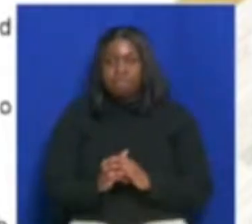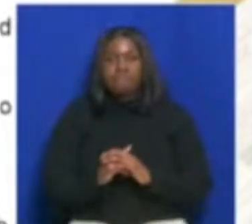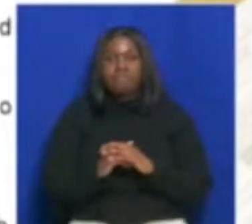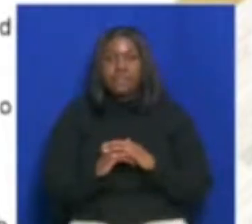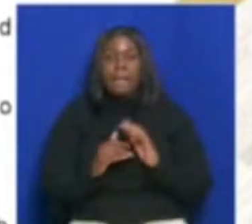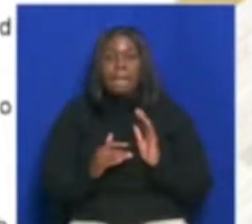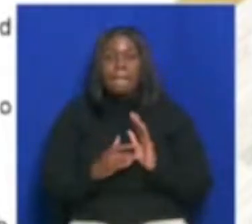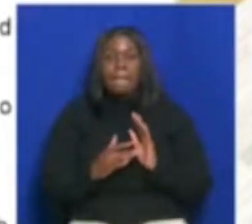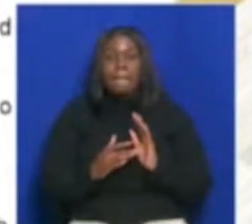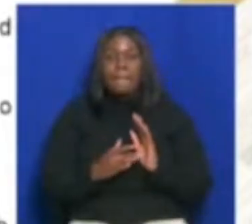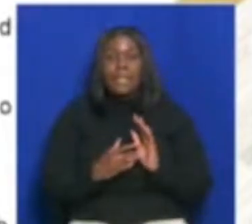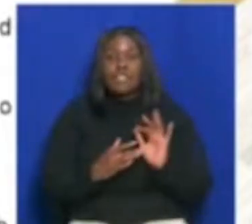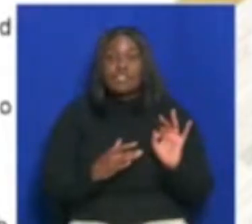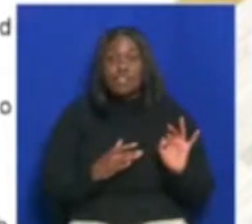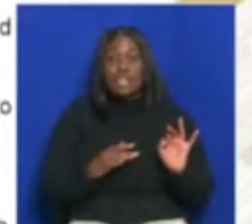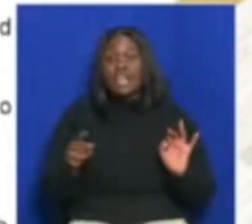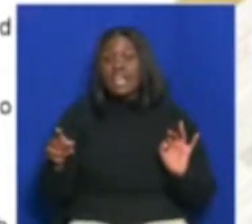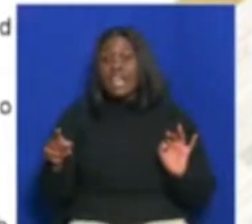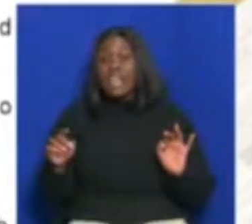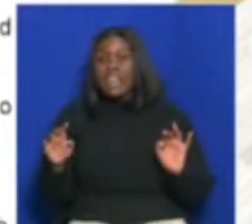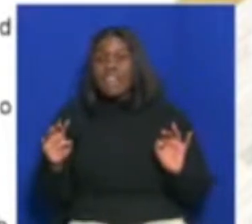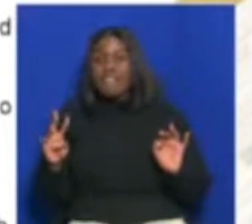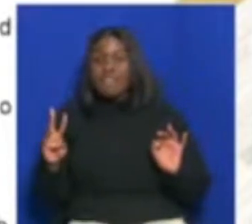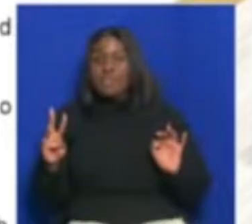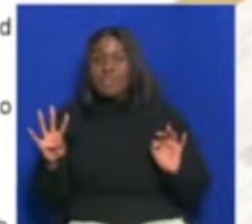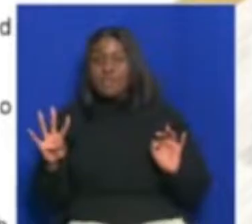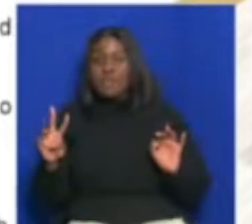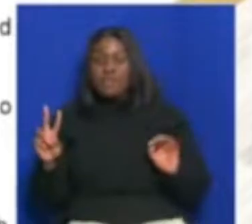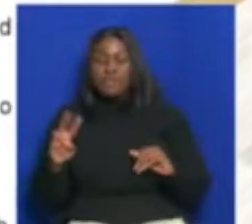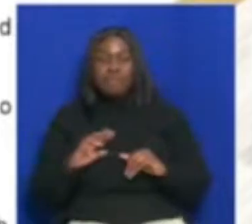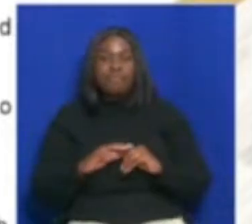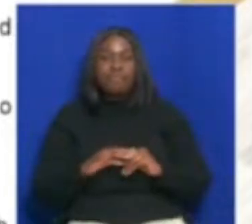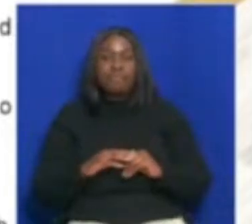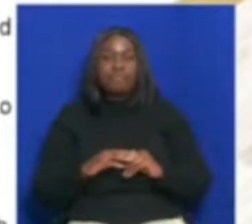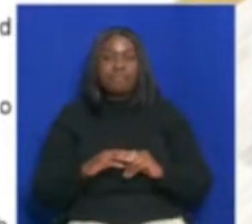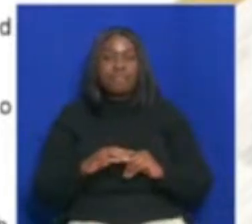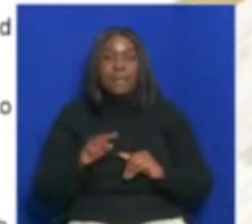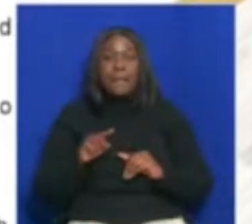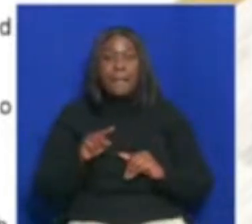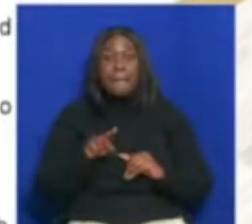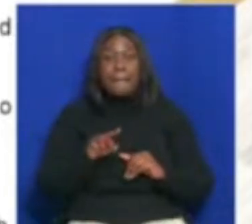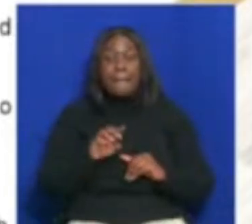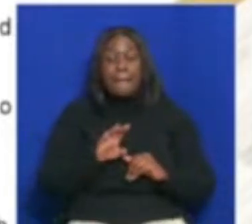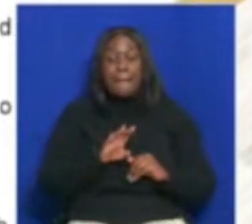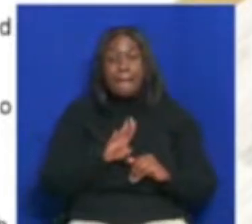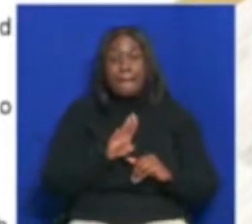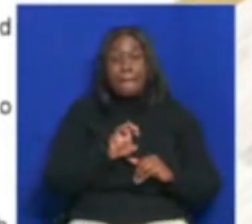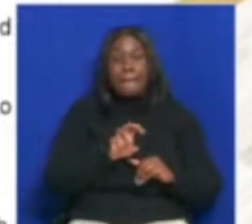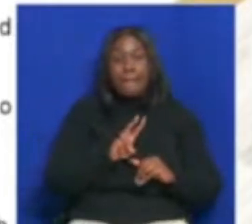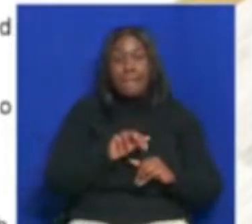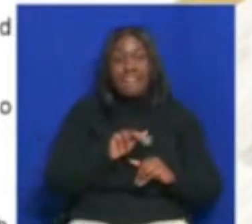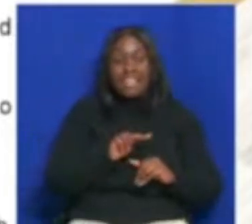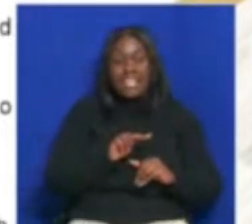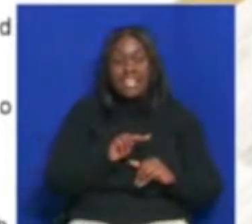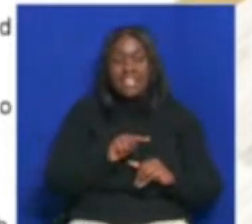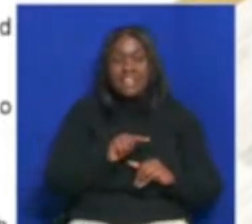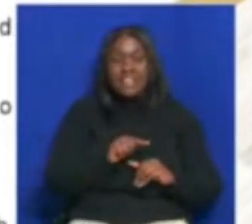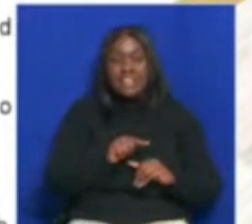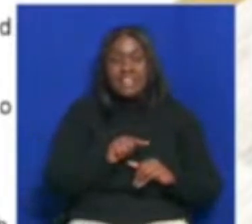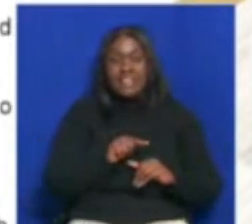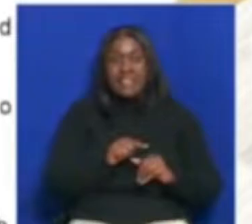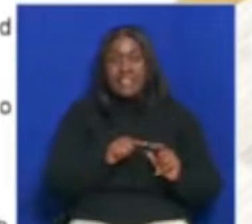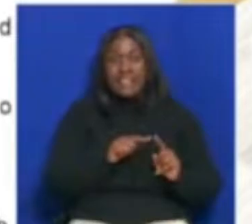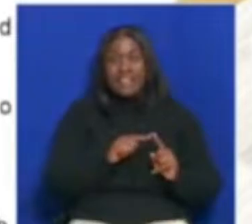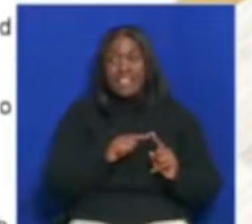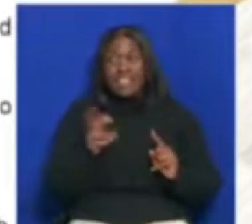Okay. document. All right, the caller was Bevan Loftus, first for KZN Toyin, and the receiver was Clive Naika Roadster.